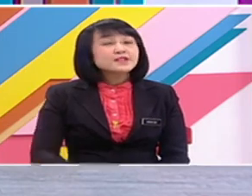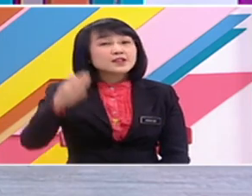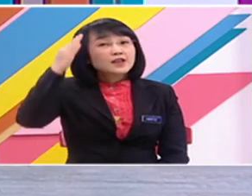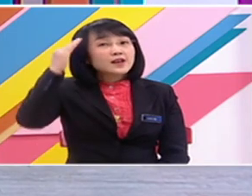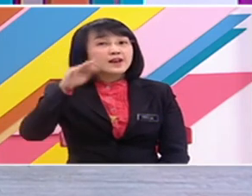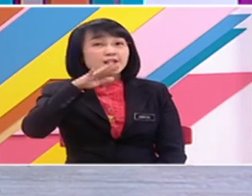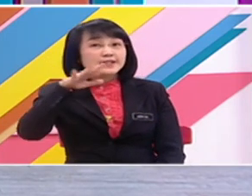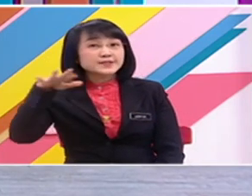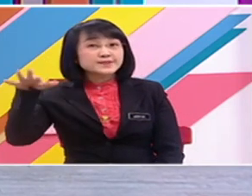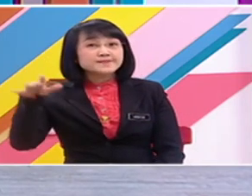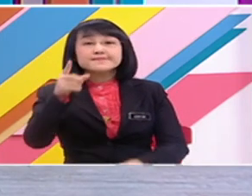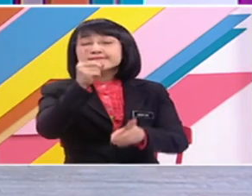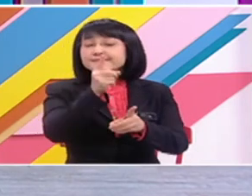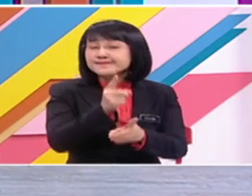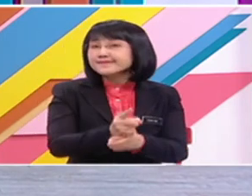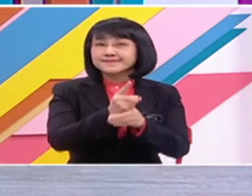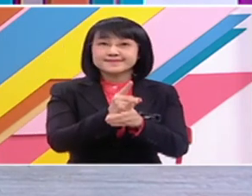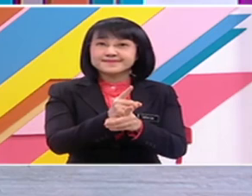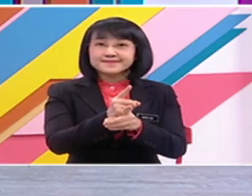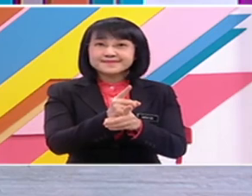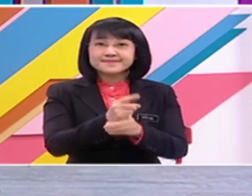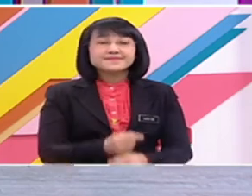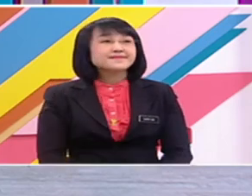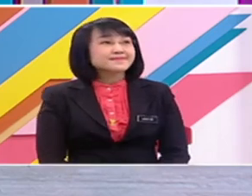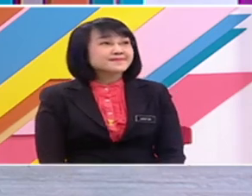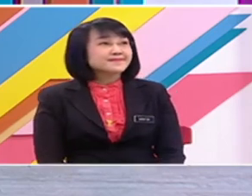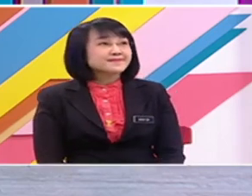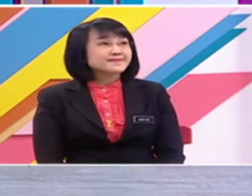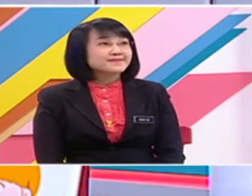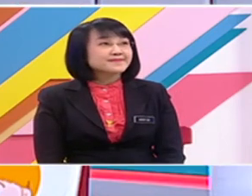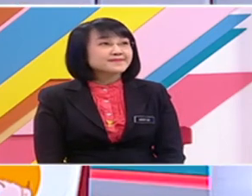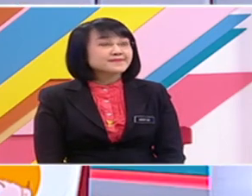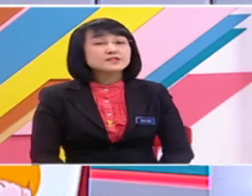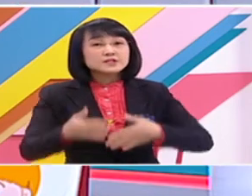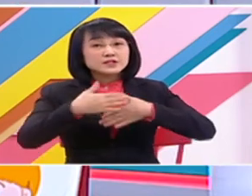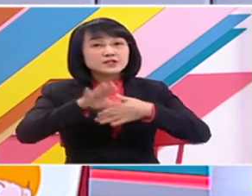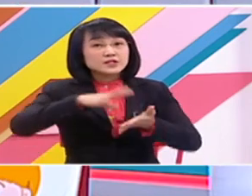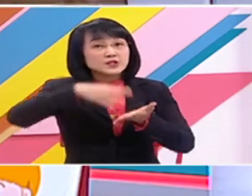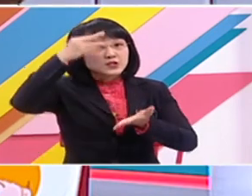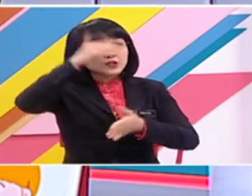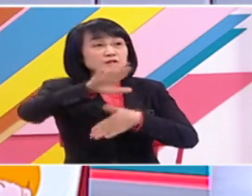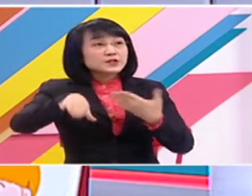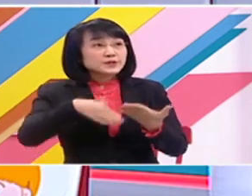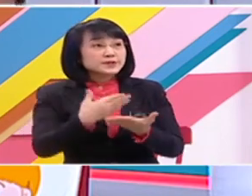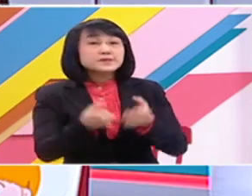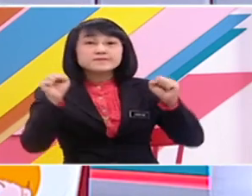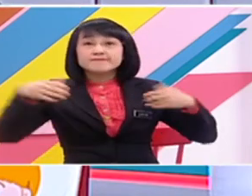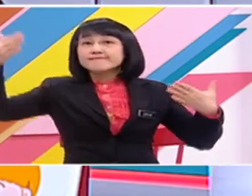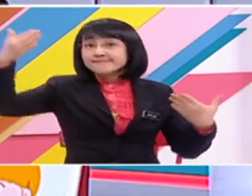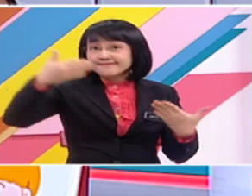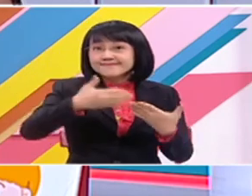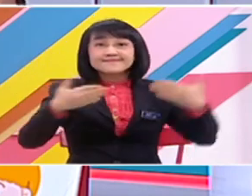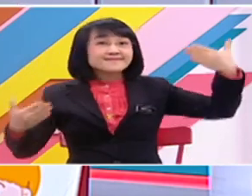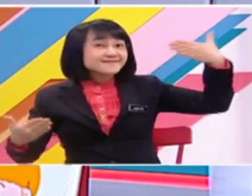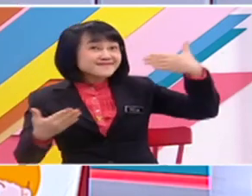it correctly. Correctly. Yes. Therefore, and also after we've learned all of that, maybe we can try matching the outfits together, teacher?